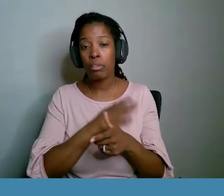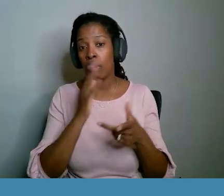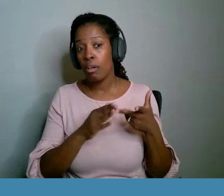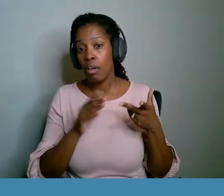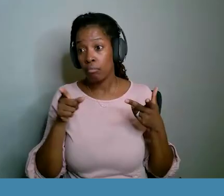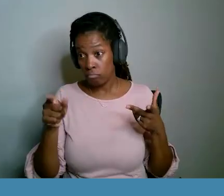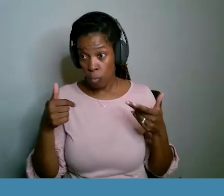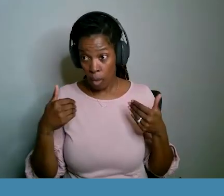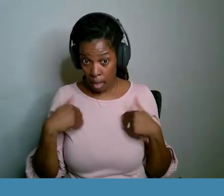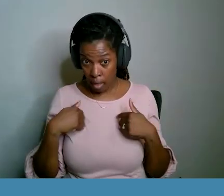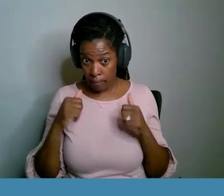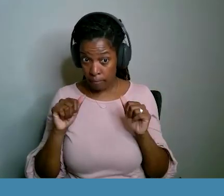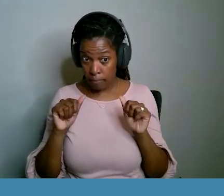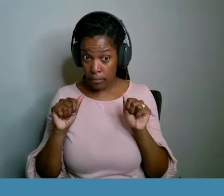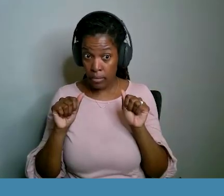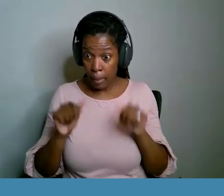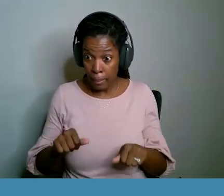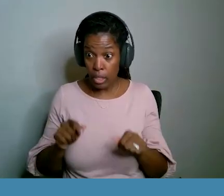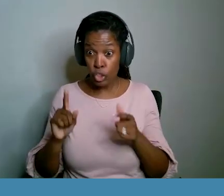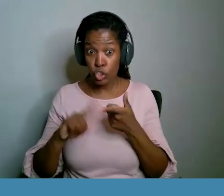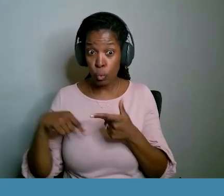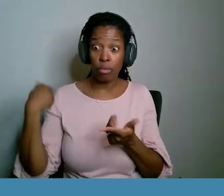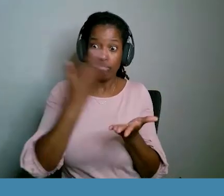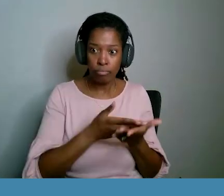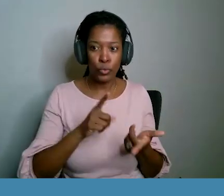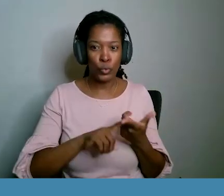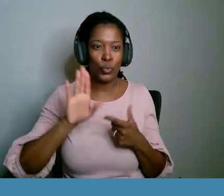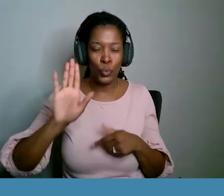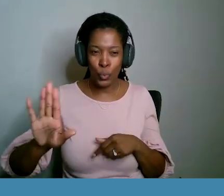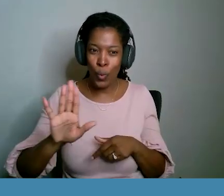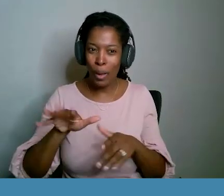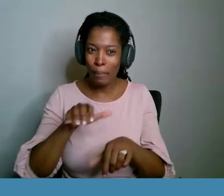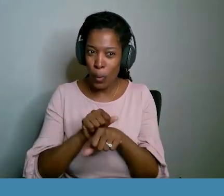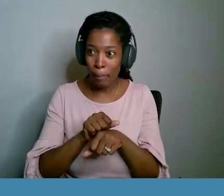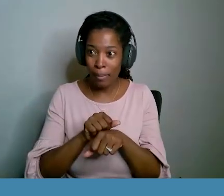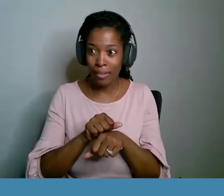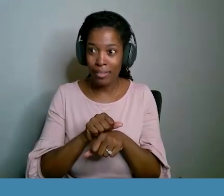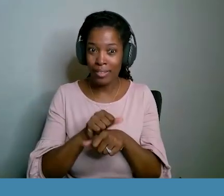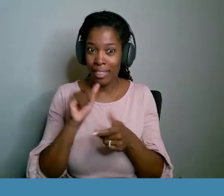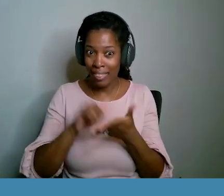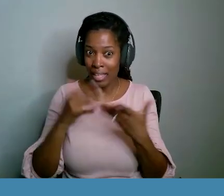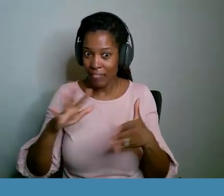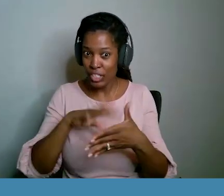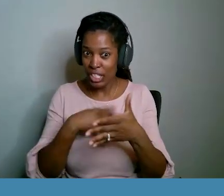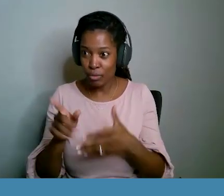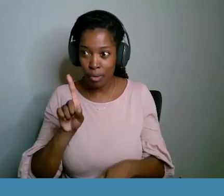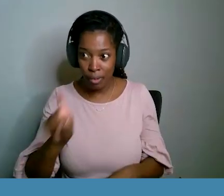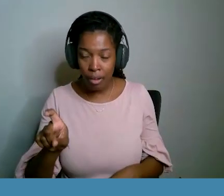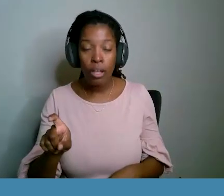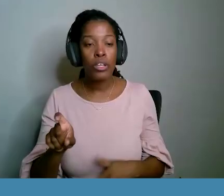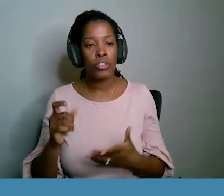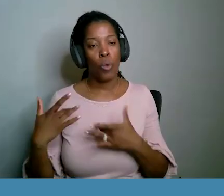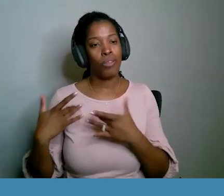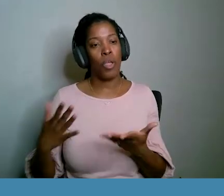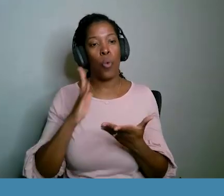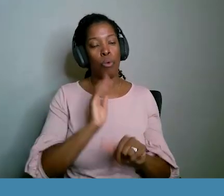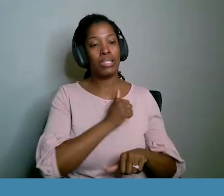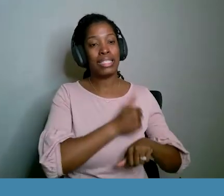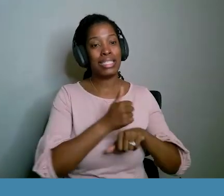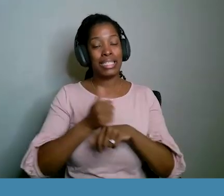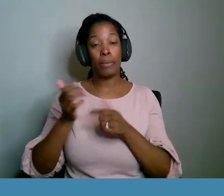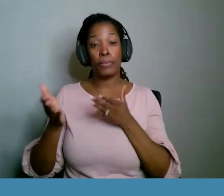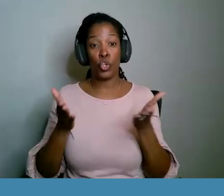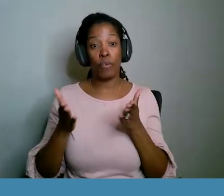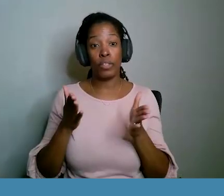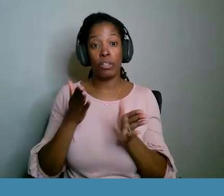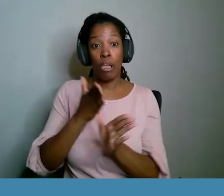that they have the option to get to those appointments. So they, many times they'll set up services, but